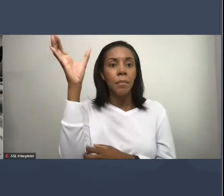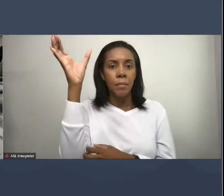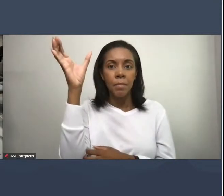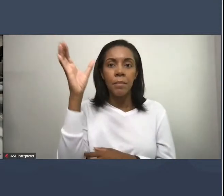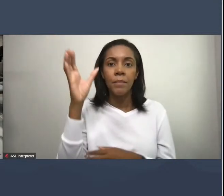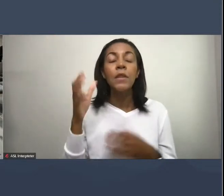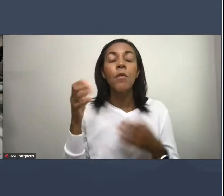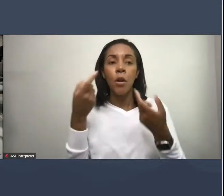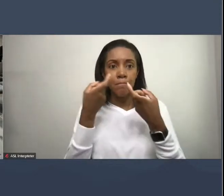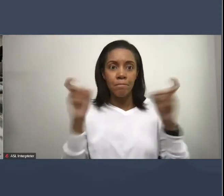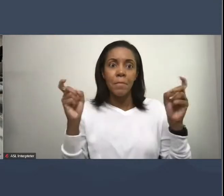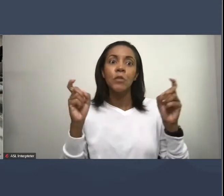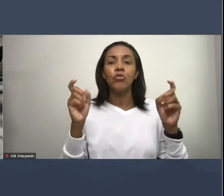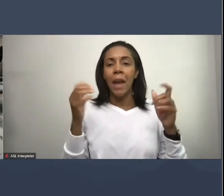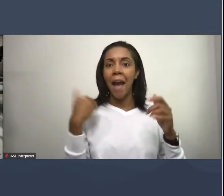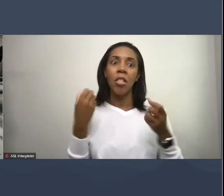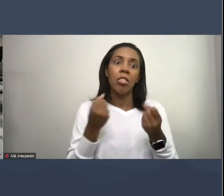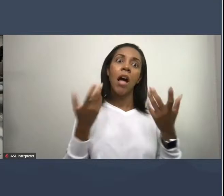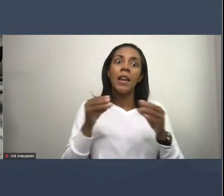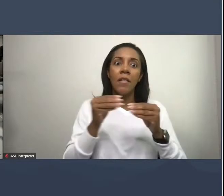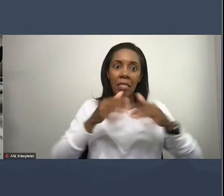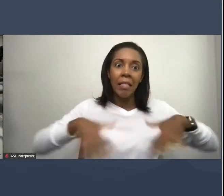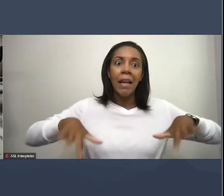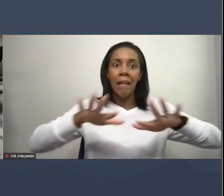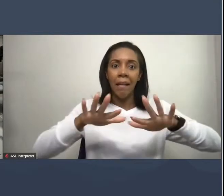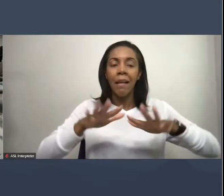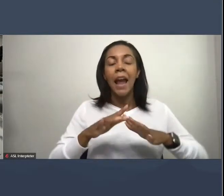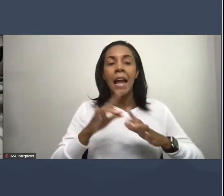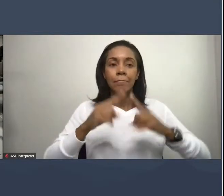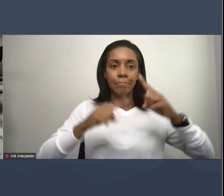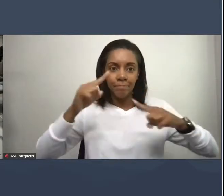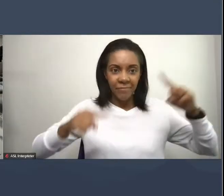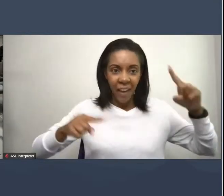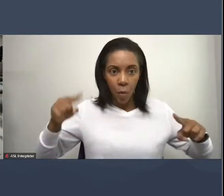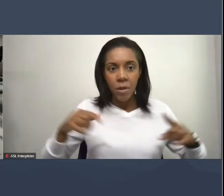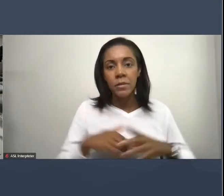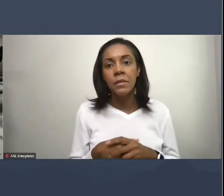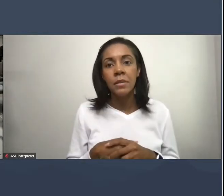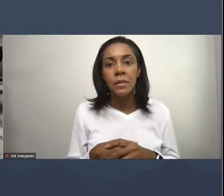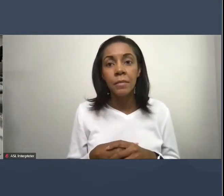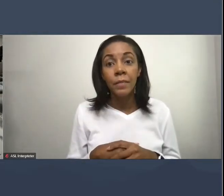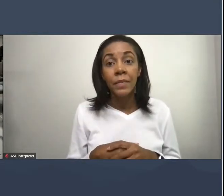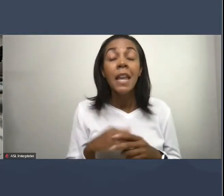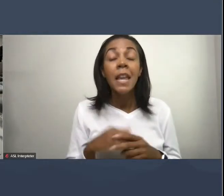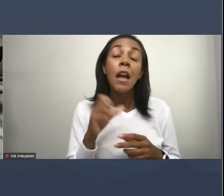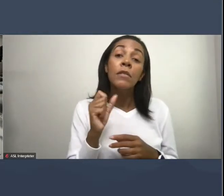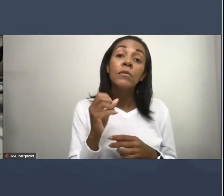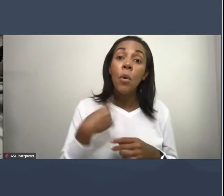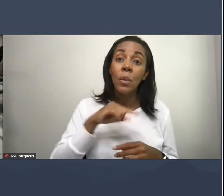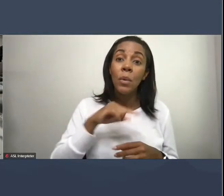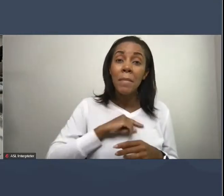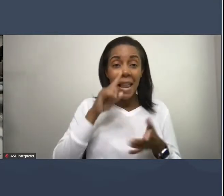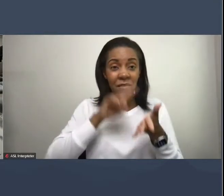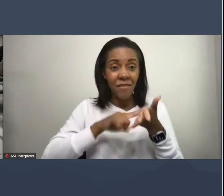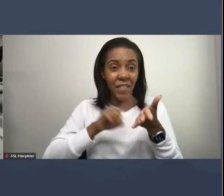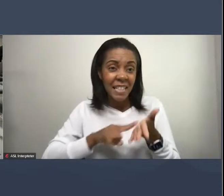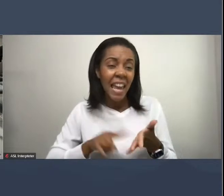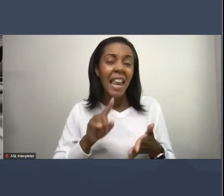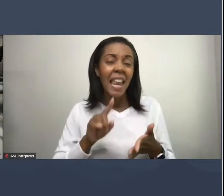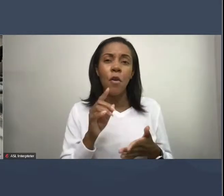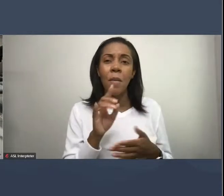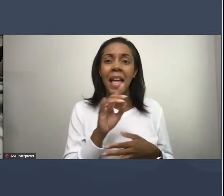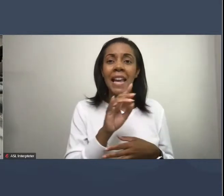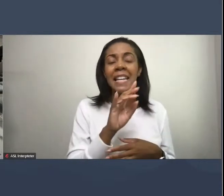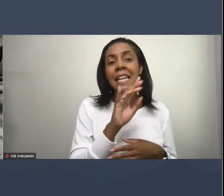on a larger scale, lots of acres, lots of area. So in the process of that, we've been doing this investigation in 2017, 18, 19,